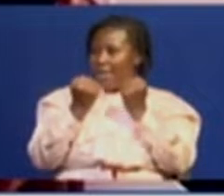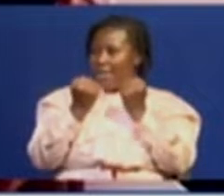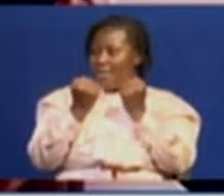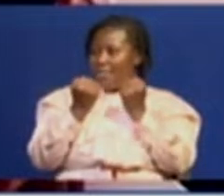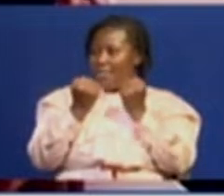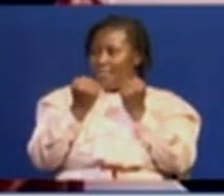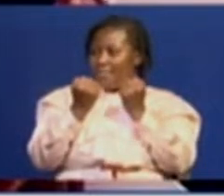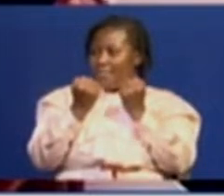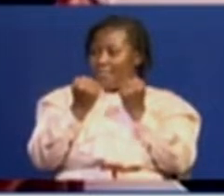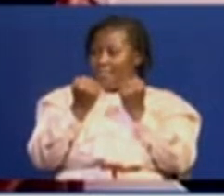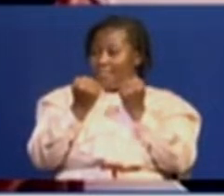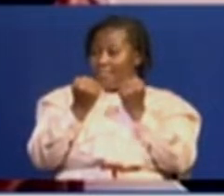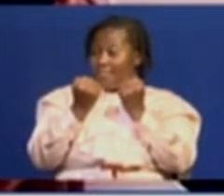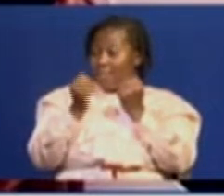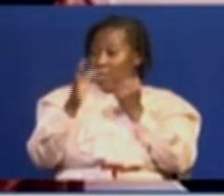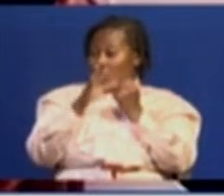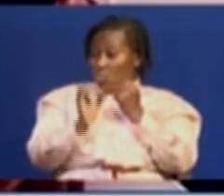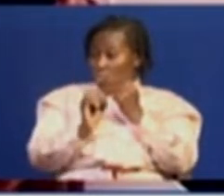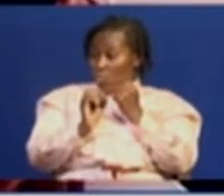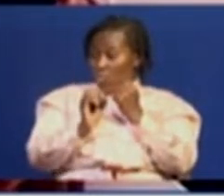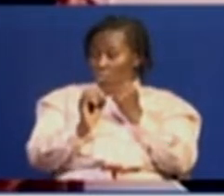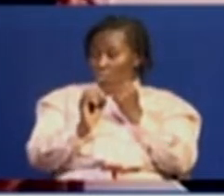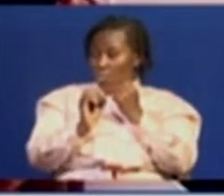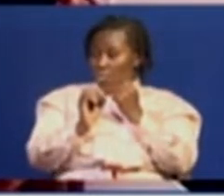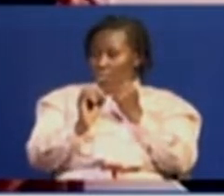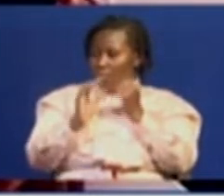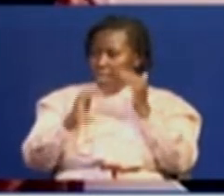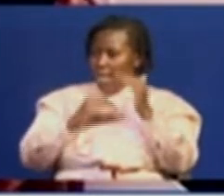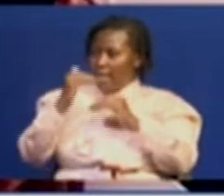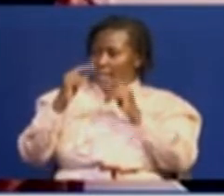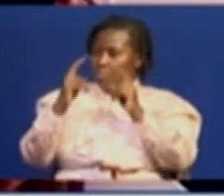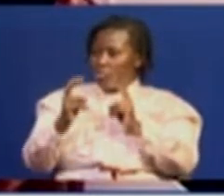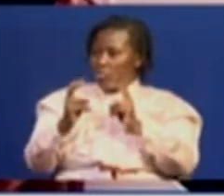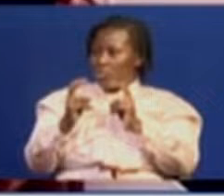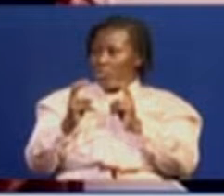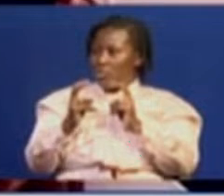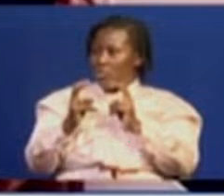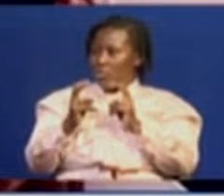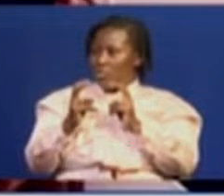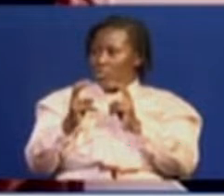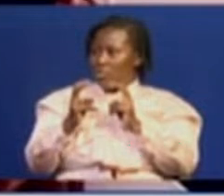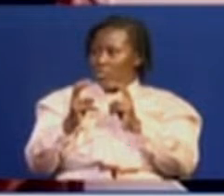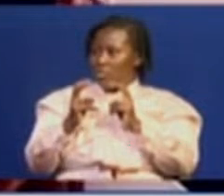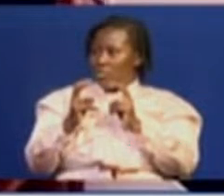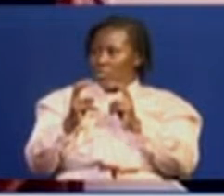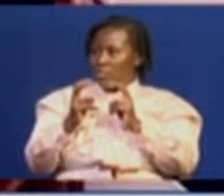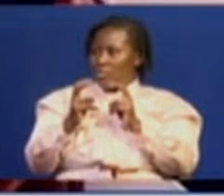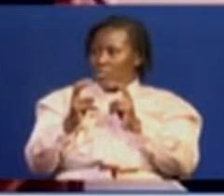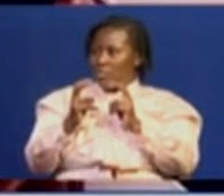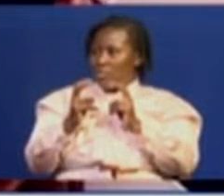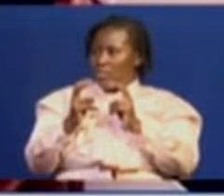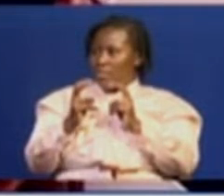that attempt was made. So in the next motion that I